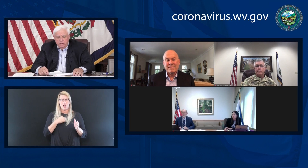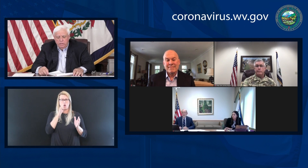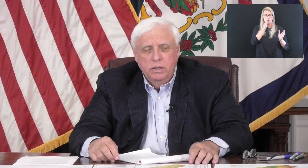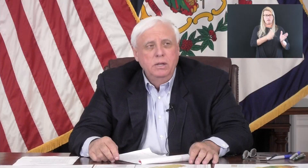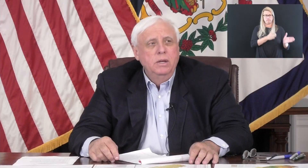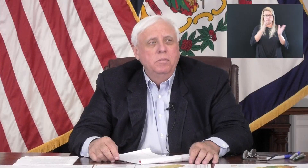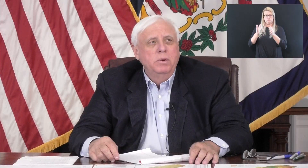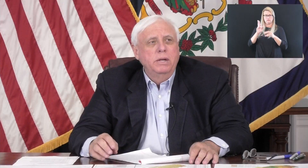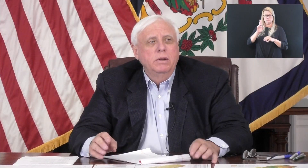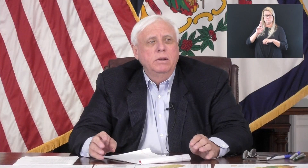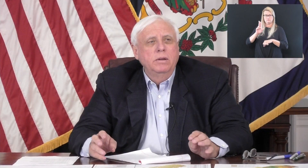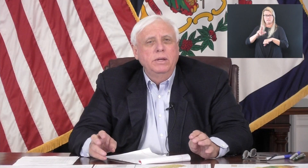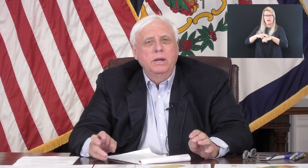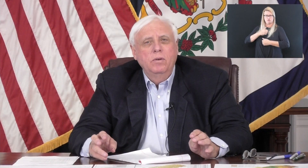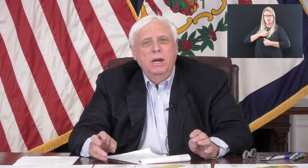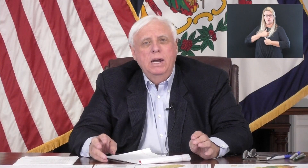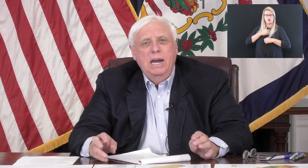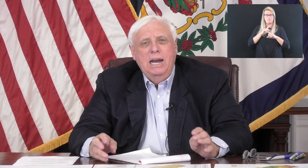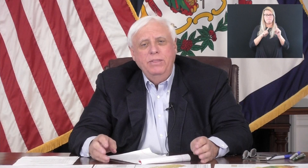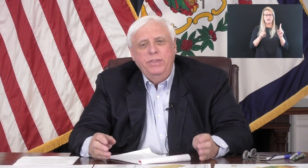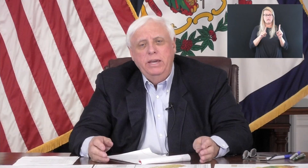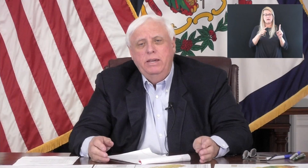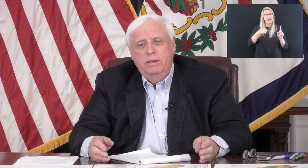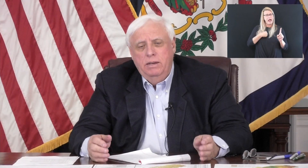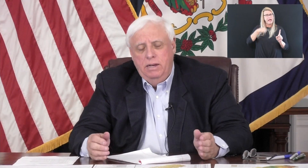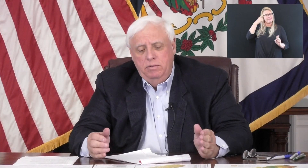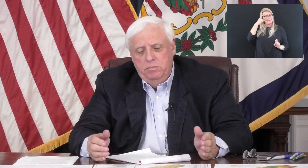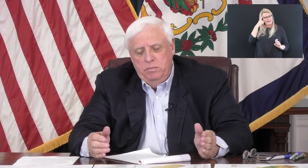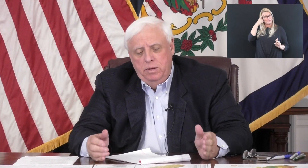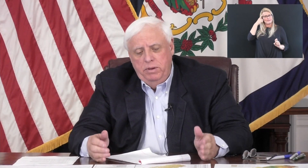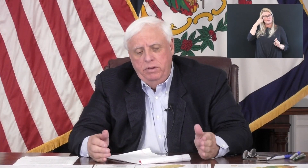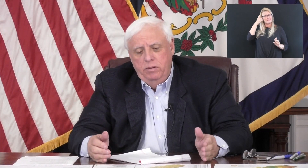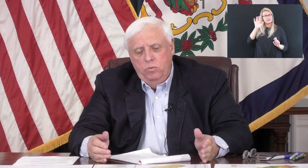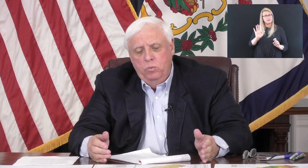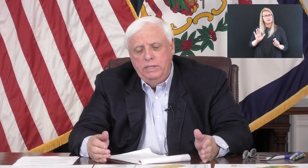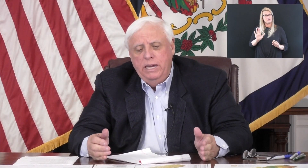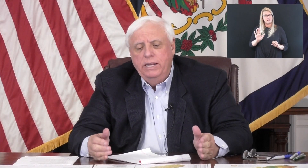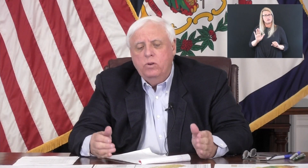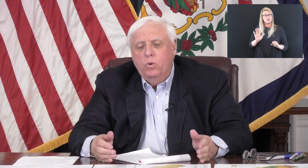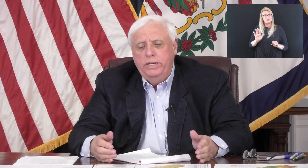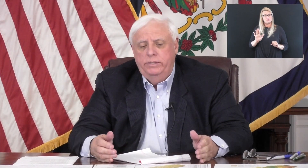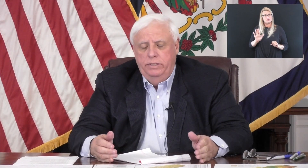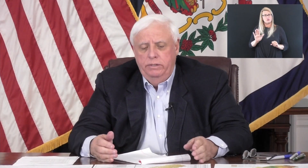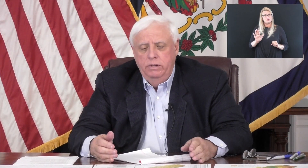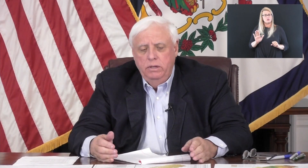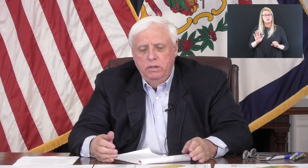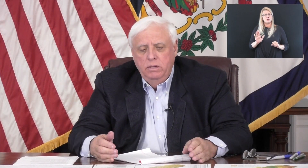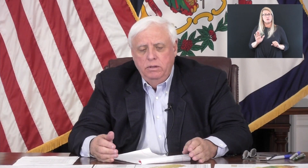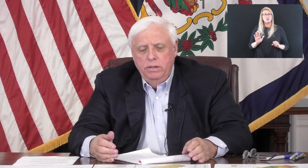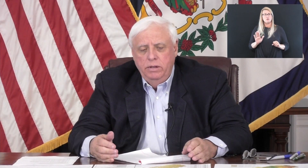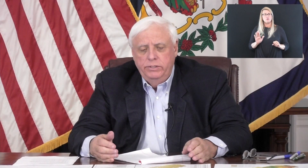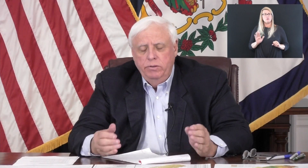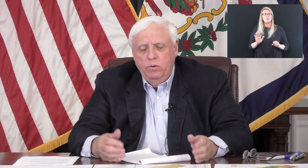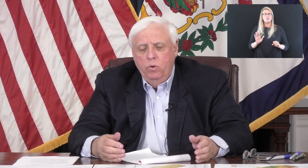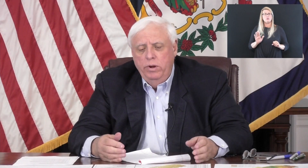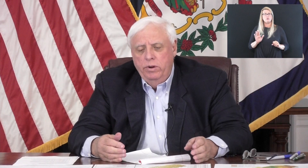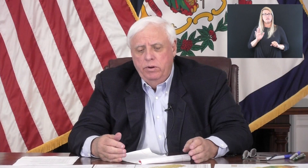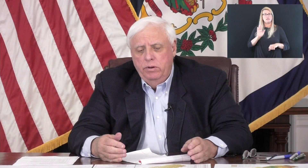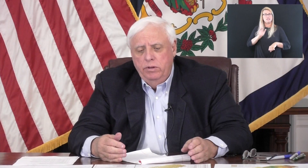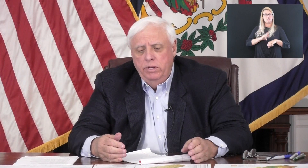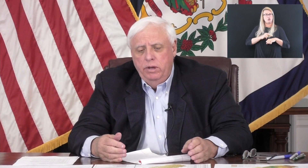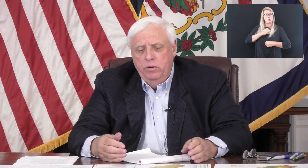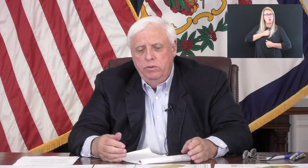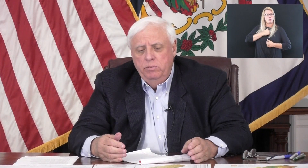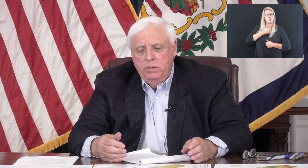Hoyer. But I think, without any question, General